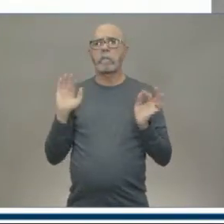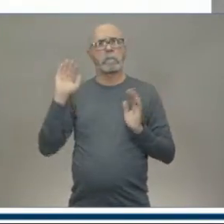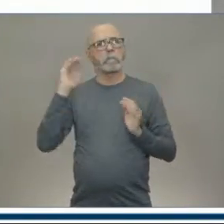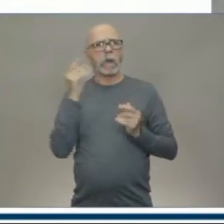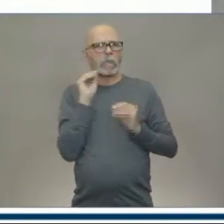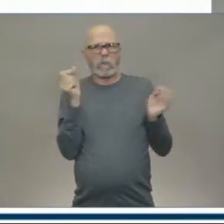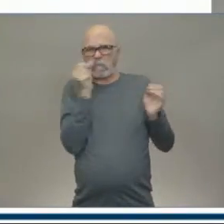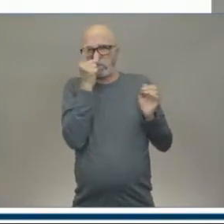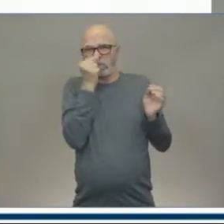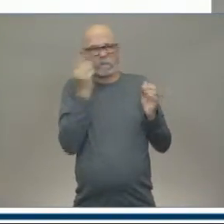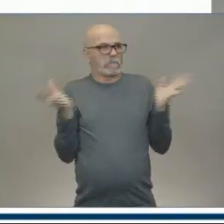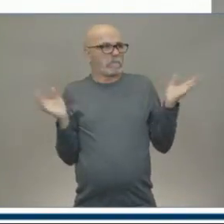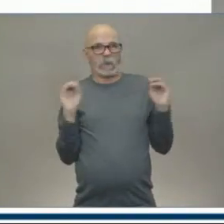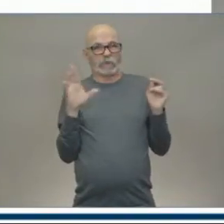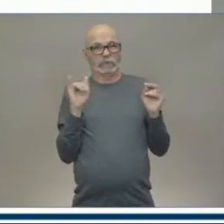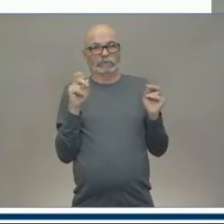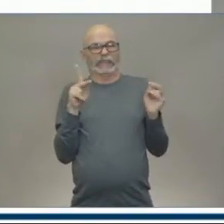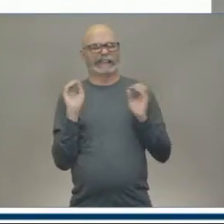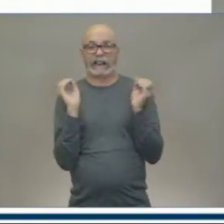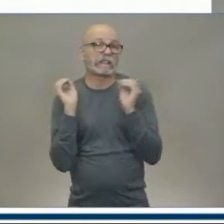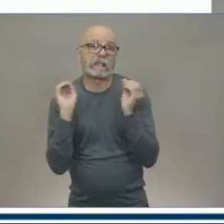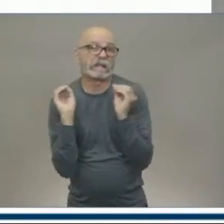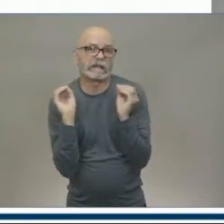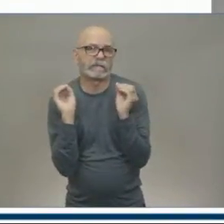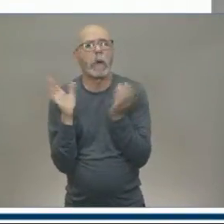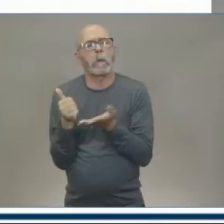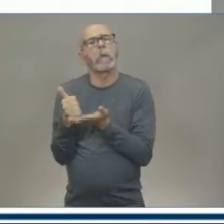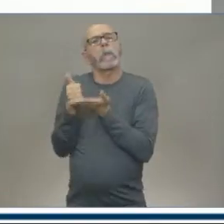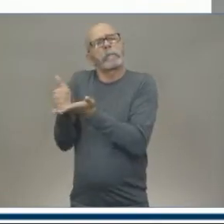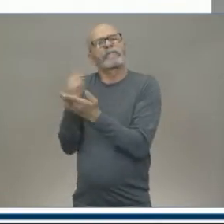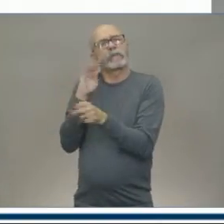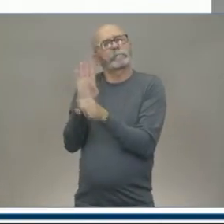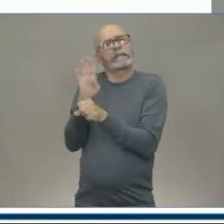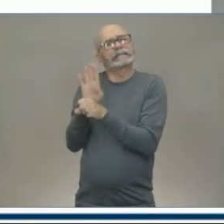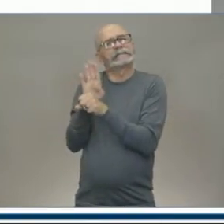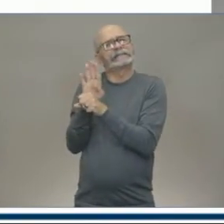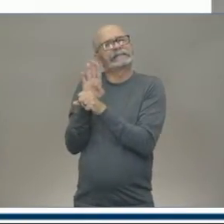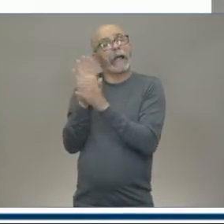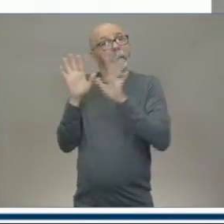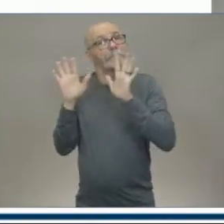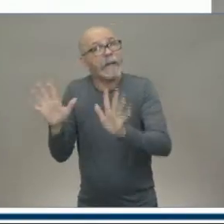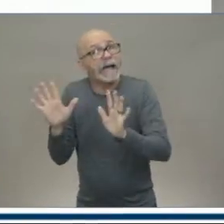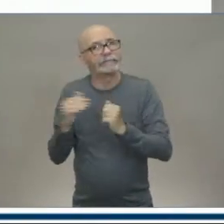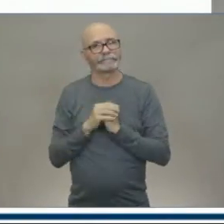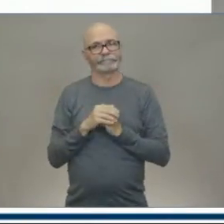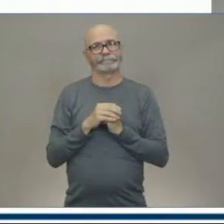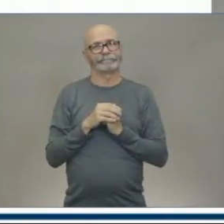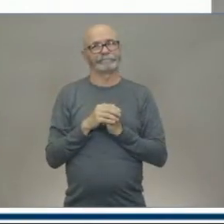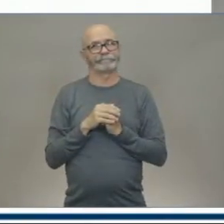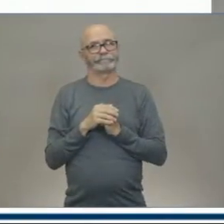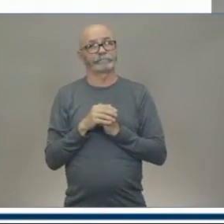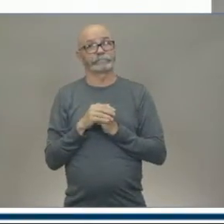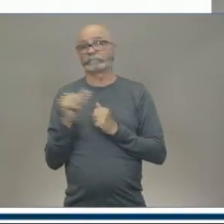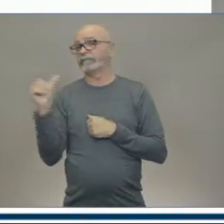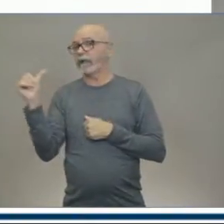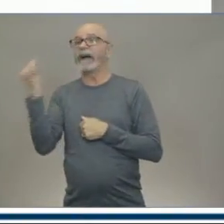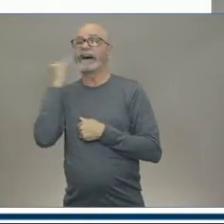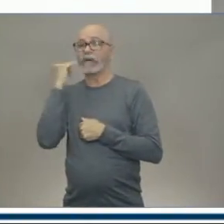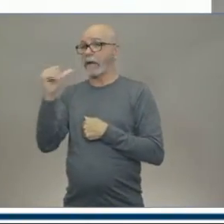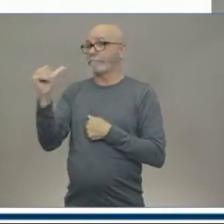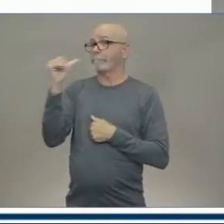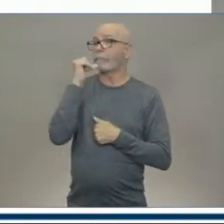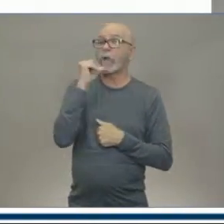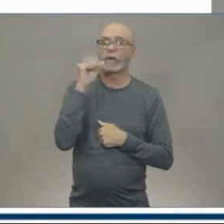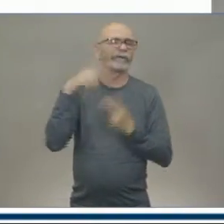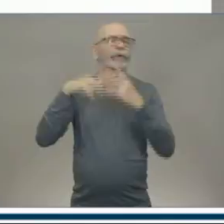It helps them out from a business perspective. Having said that, as I just answered the previous question, whether it's bars or whatever, if